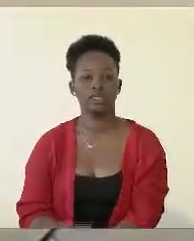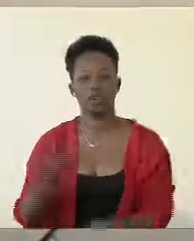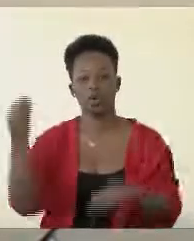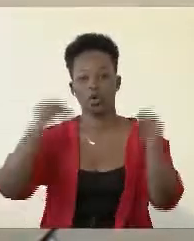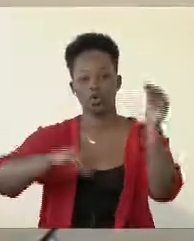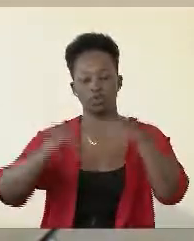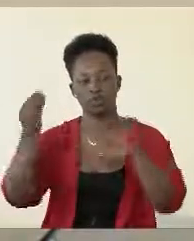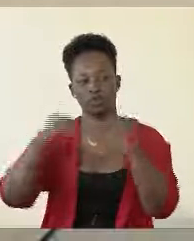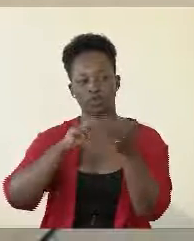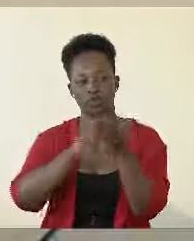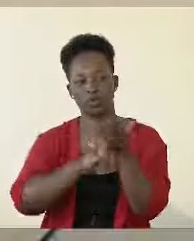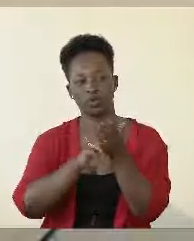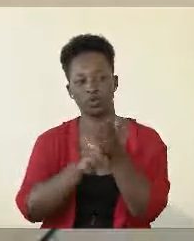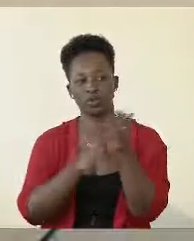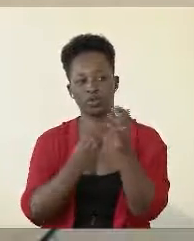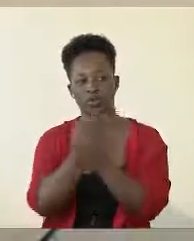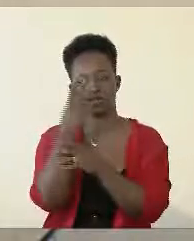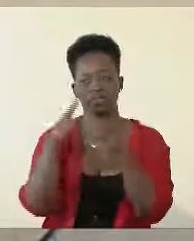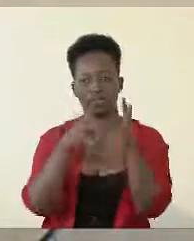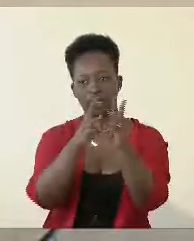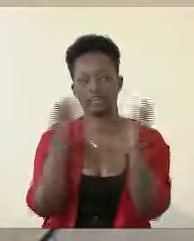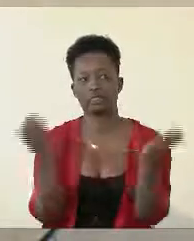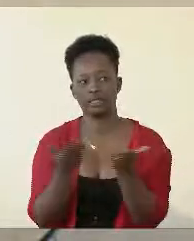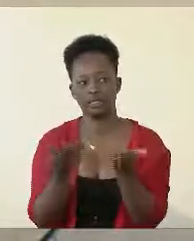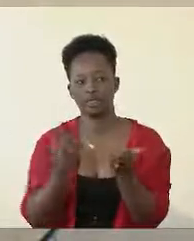So then we have